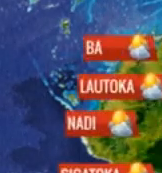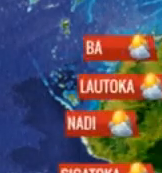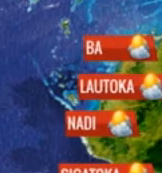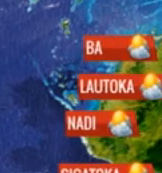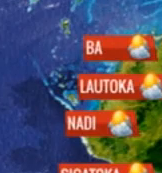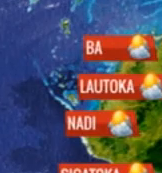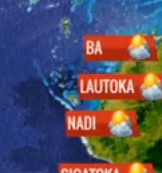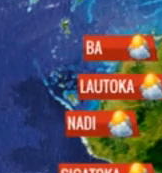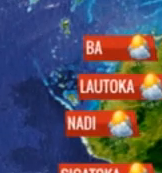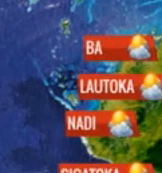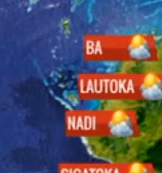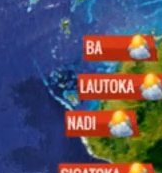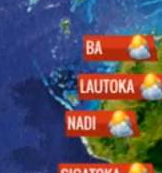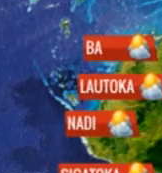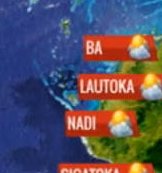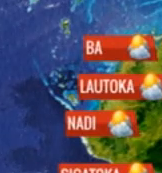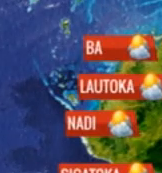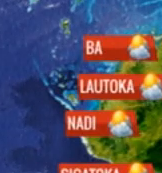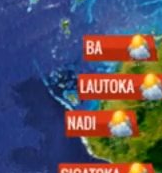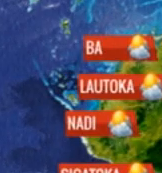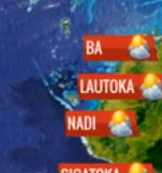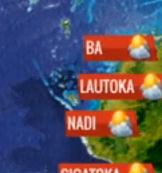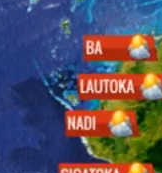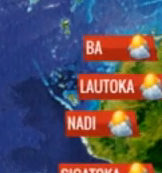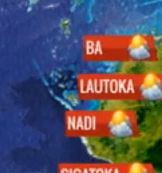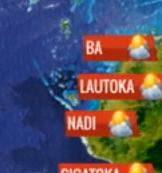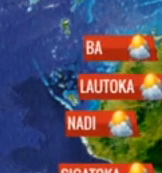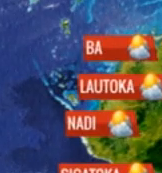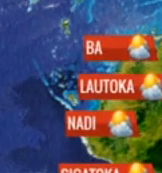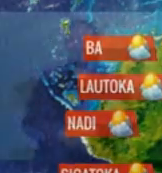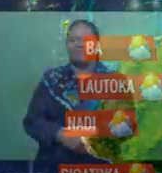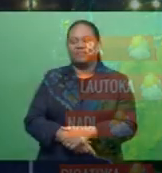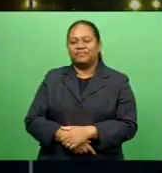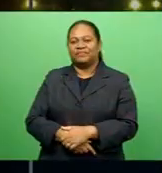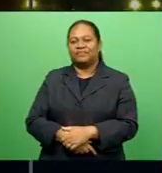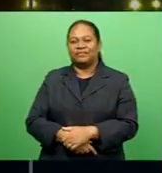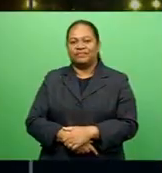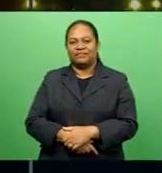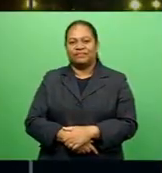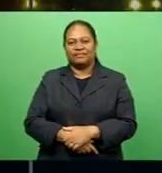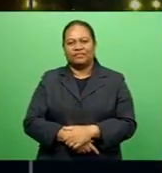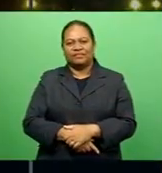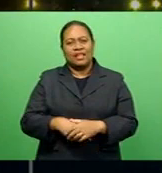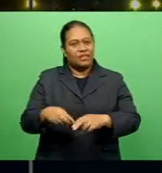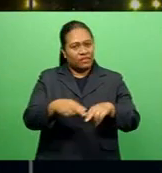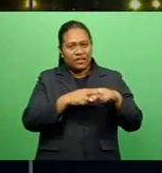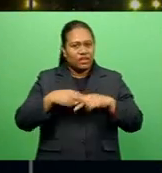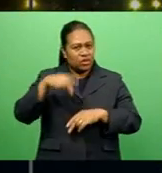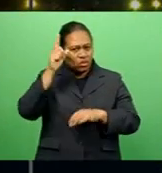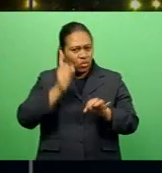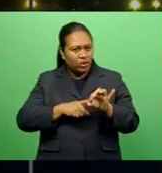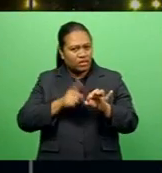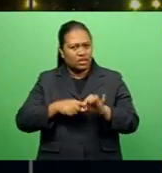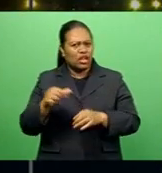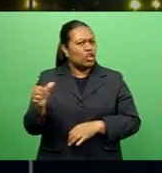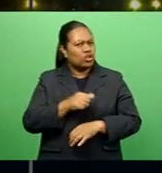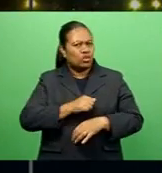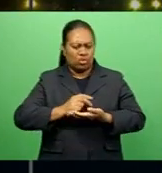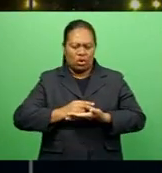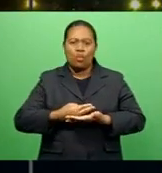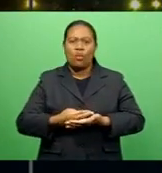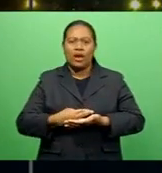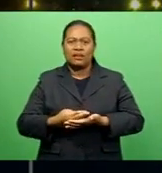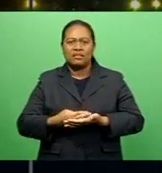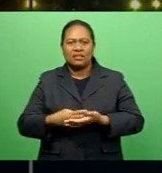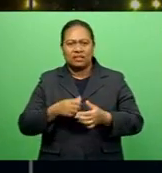some showers and isolated thunderstorms over most places. In Fijian Pulse, we ask, should rental car